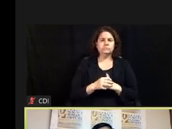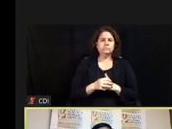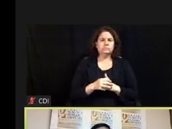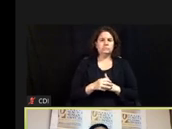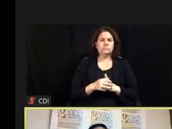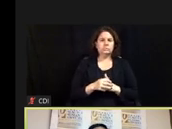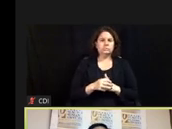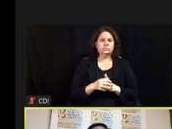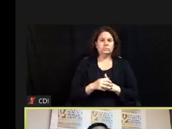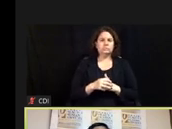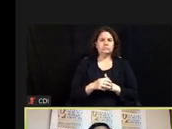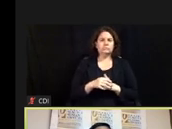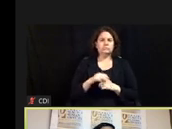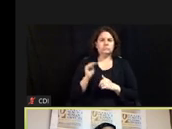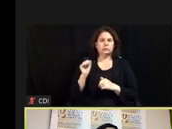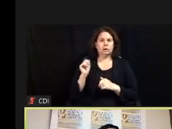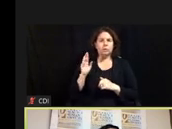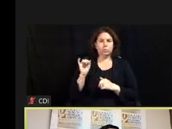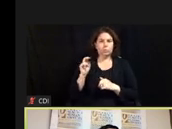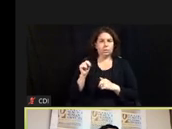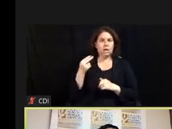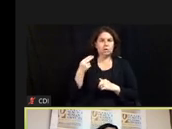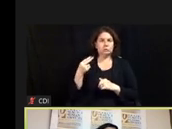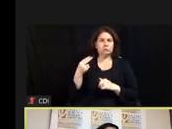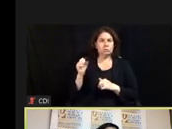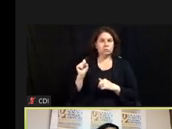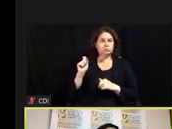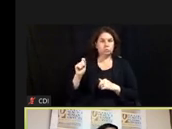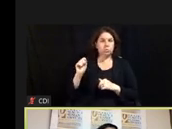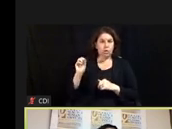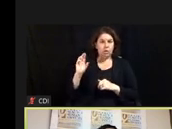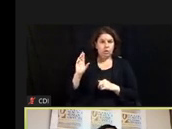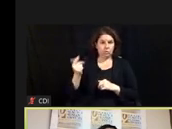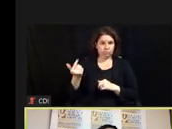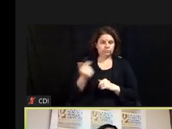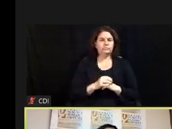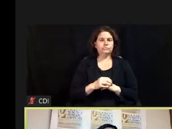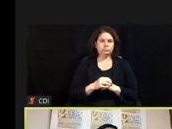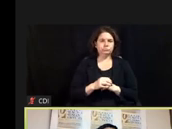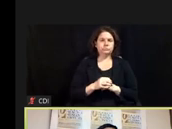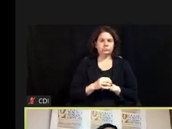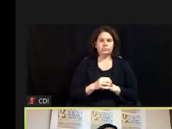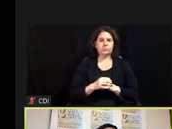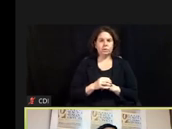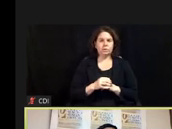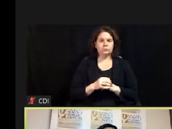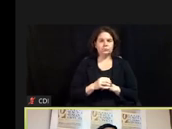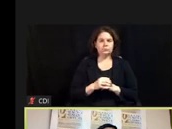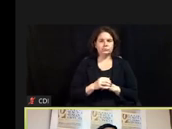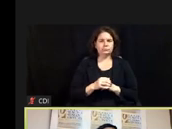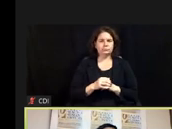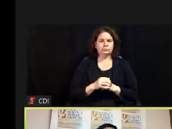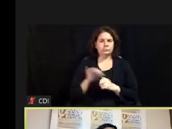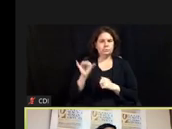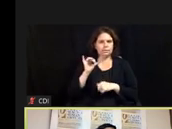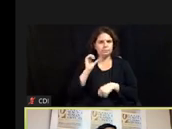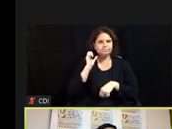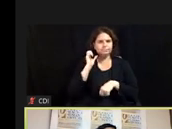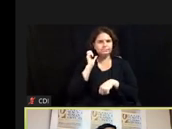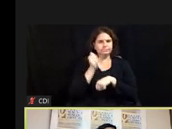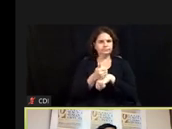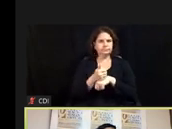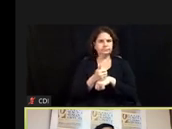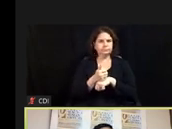marinhhs.org coping COVID-19 website. We've also launched during COVID